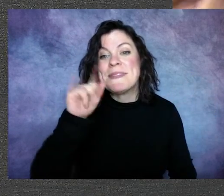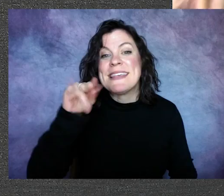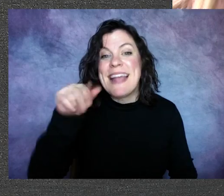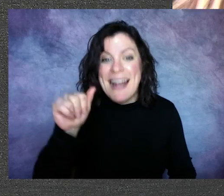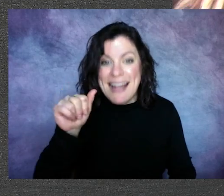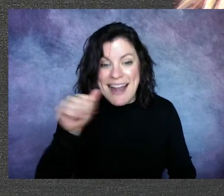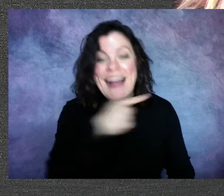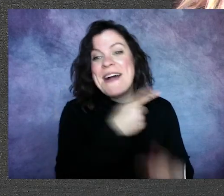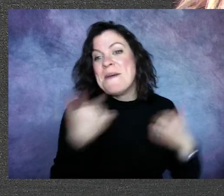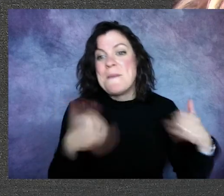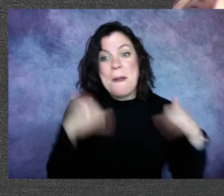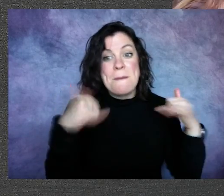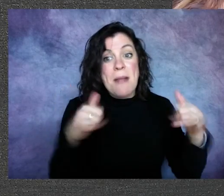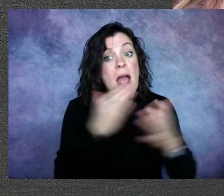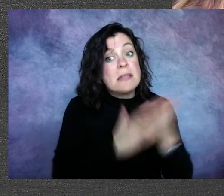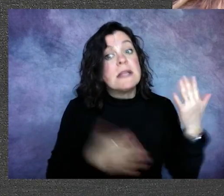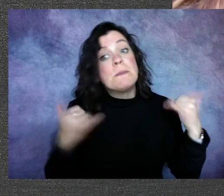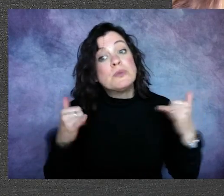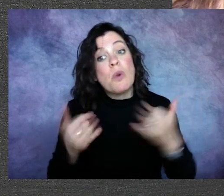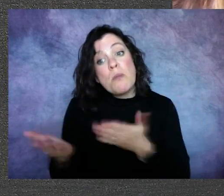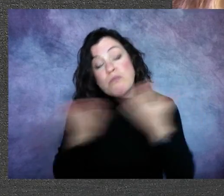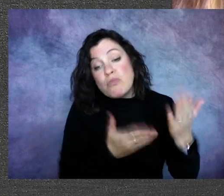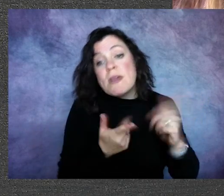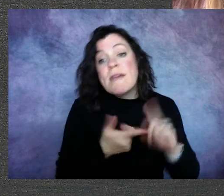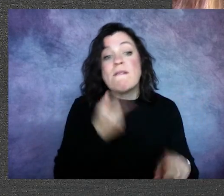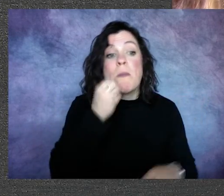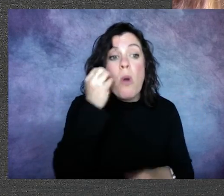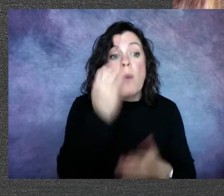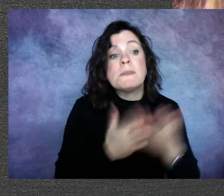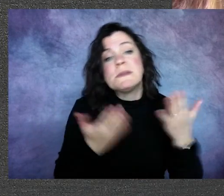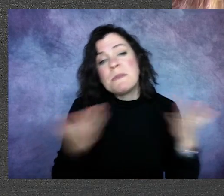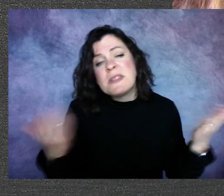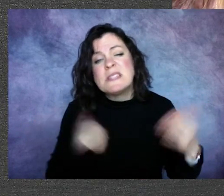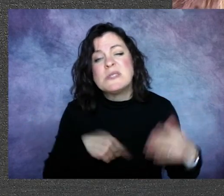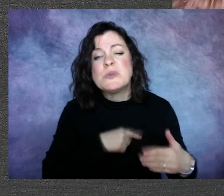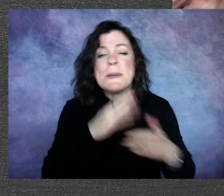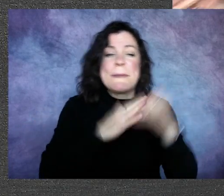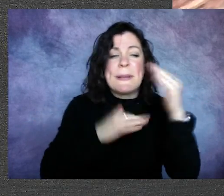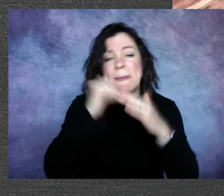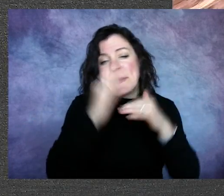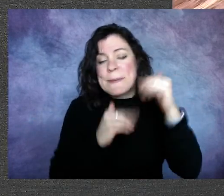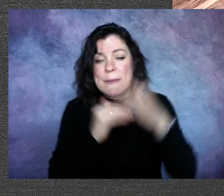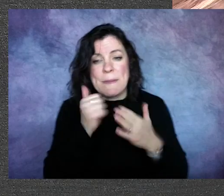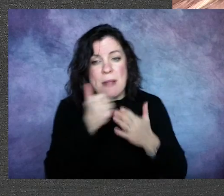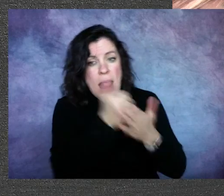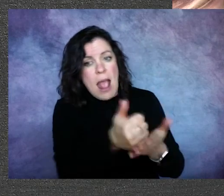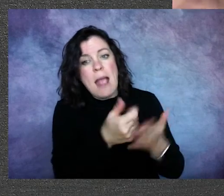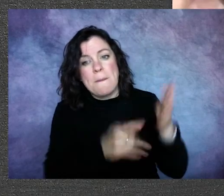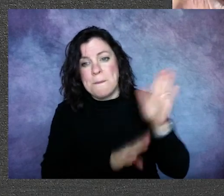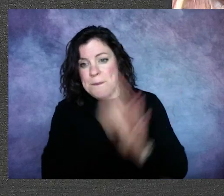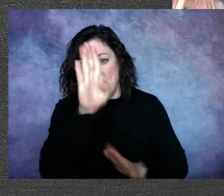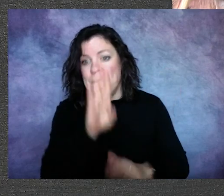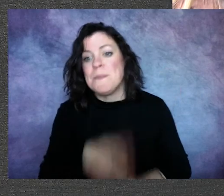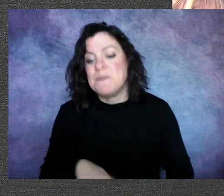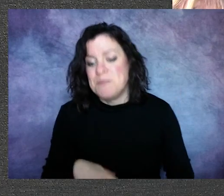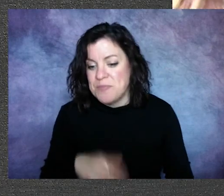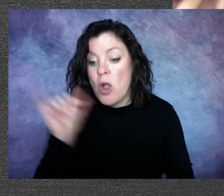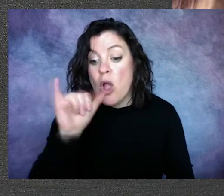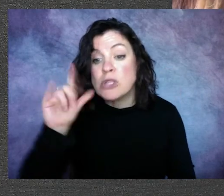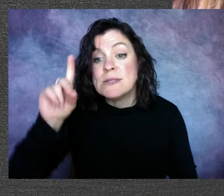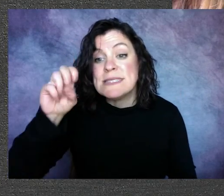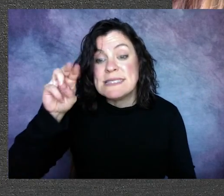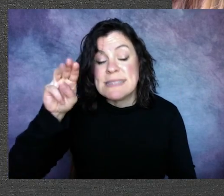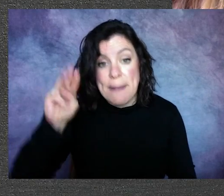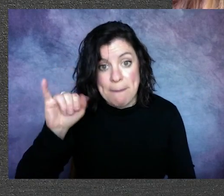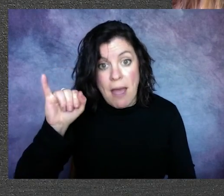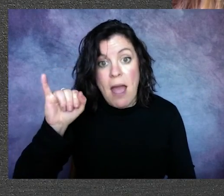recognize from home and other things that we've built for them to interact with. We also have, other than Kaya, we have Demai, who's also a young